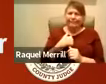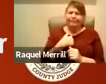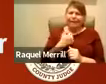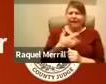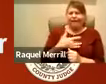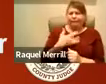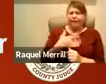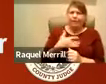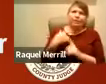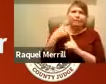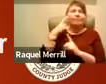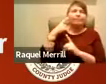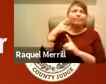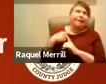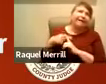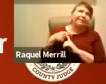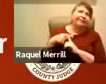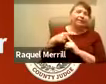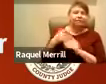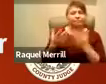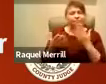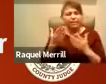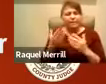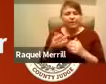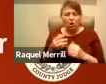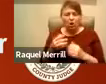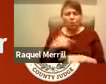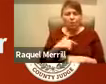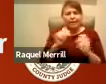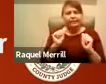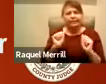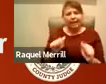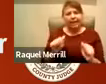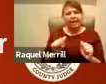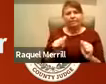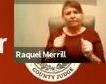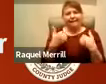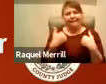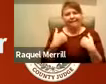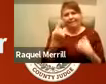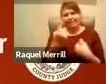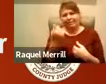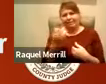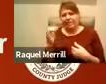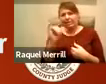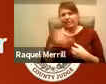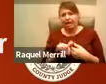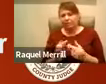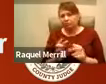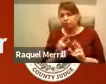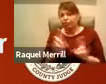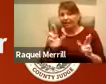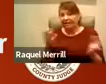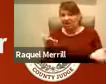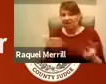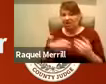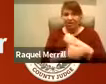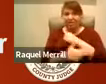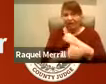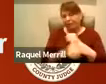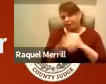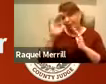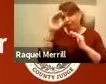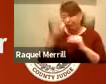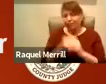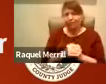encouraged by the possibility of us being able to have something like that in place here in Hidalgo County. That